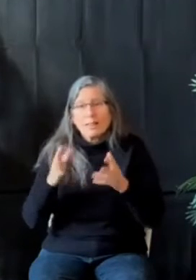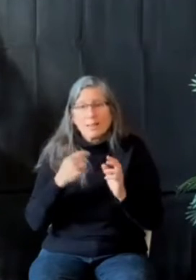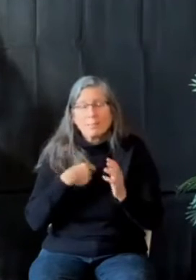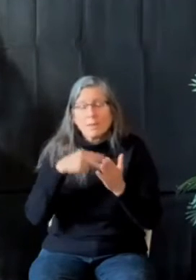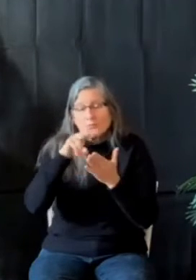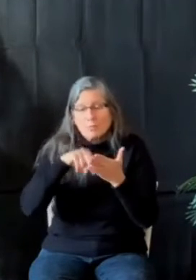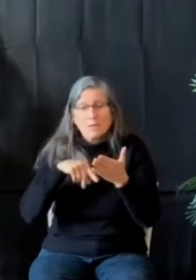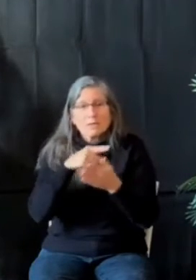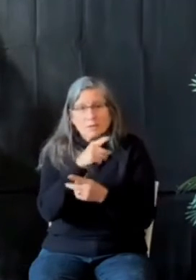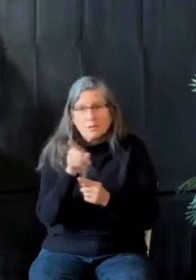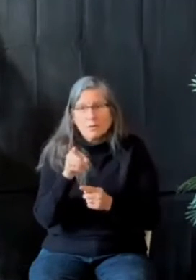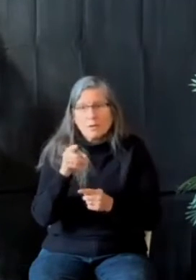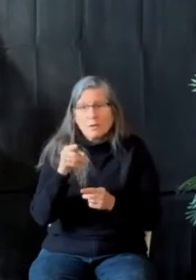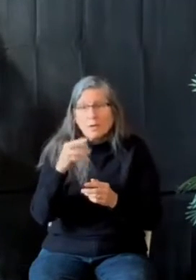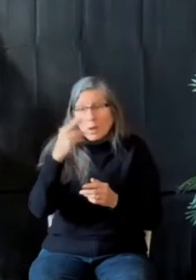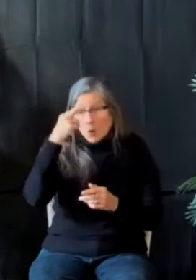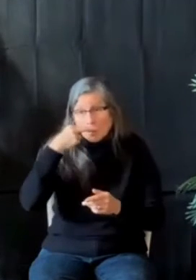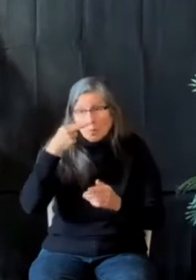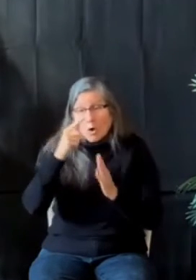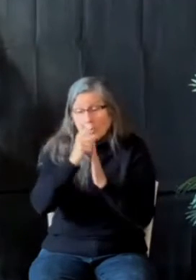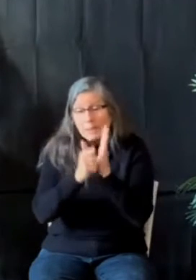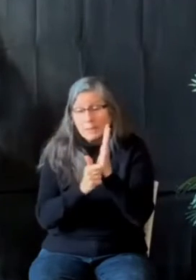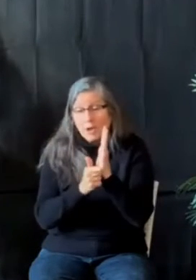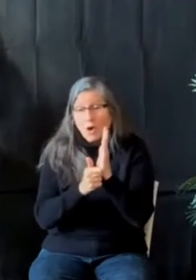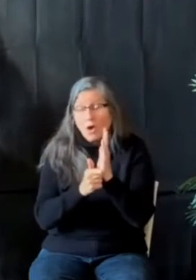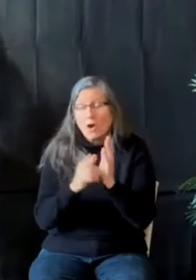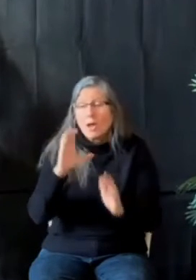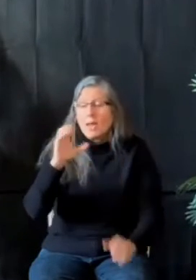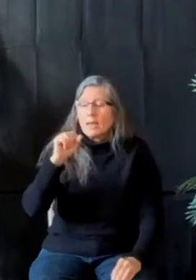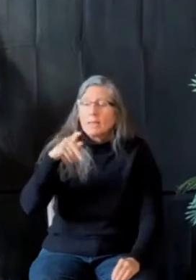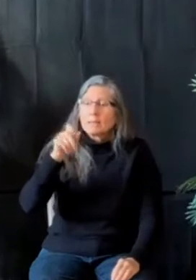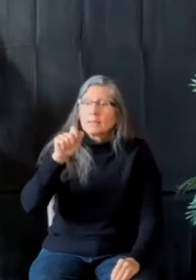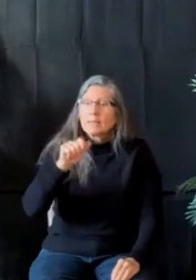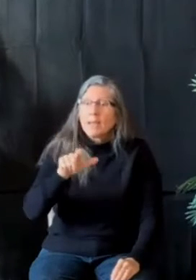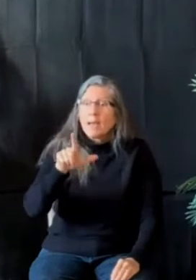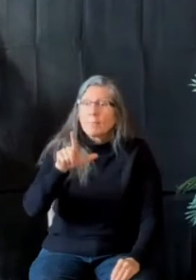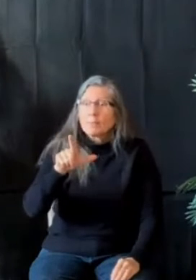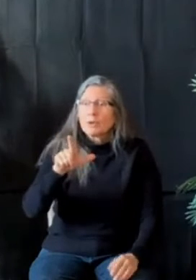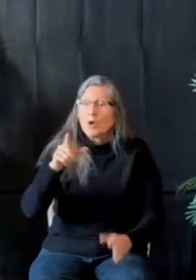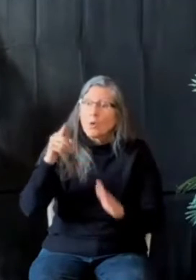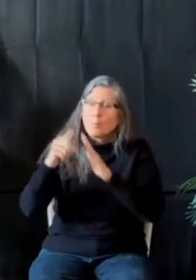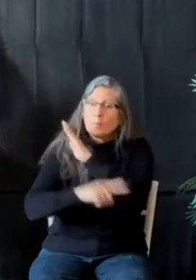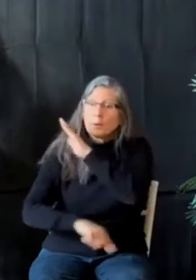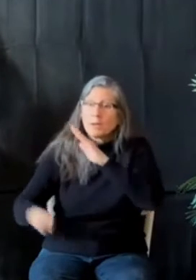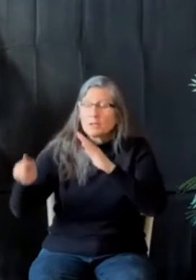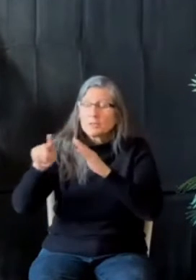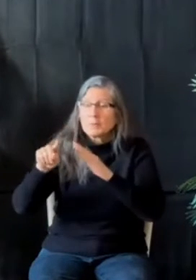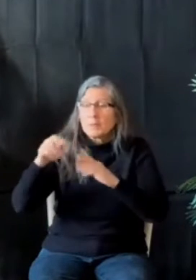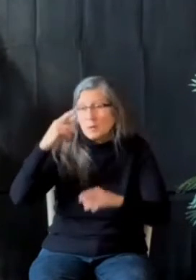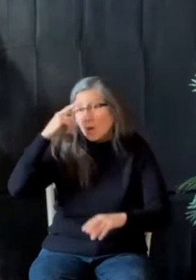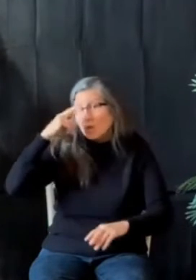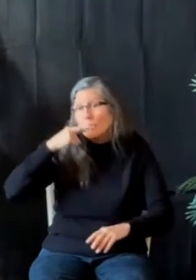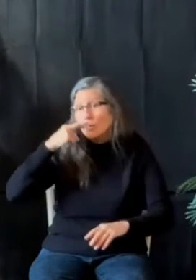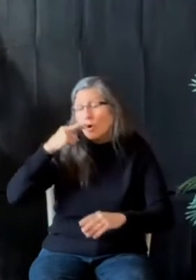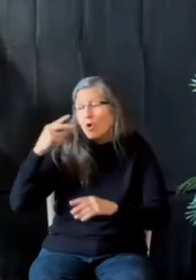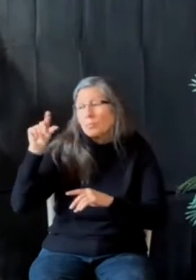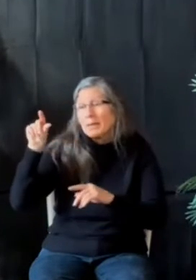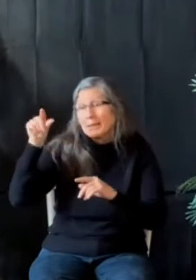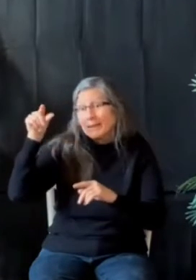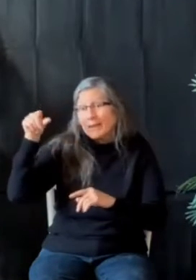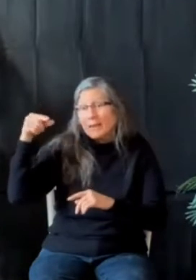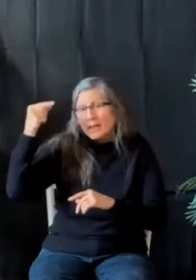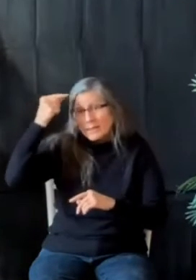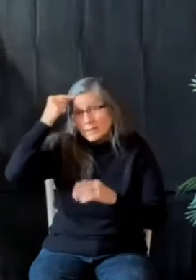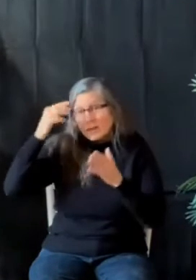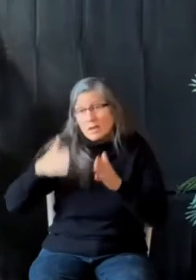you. Under Roman law, capital punishment was the sole right of the Roman governors and could only be administered by them. That's the reason